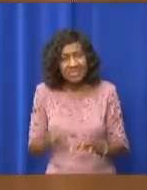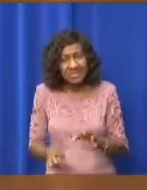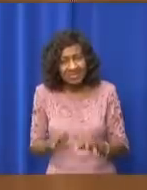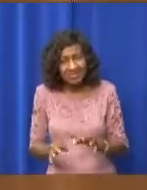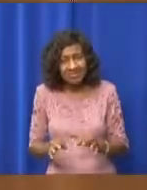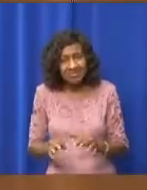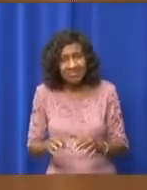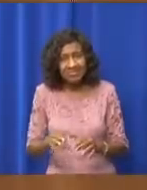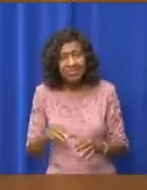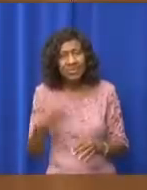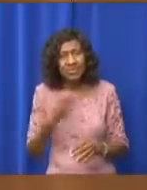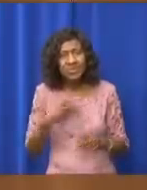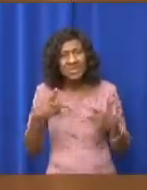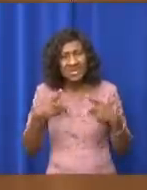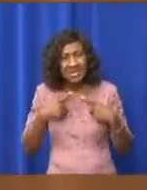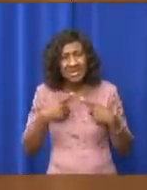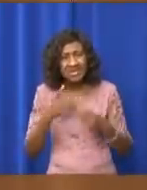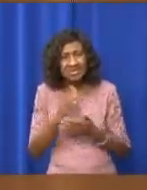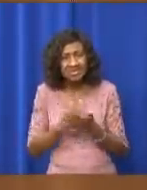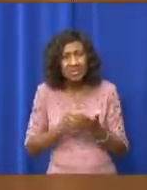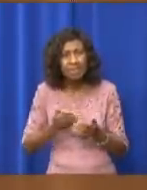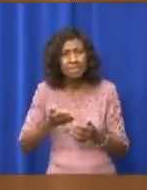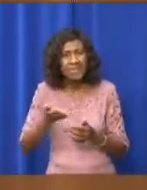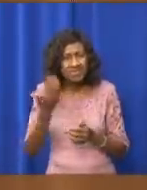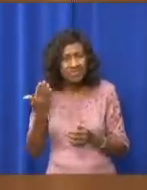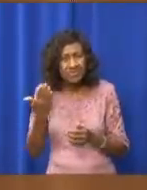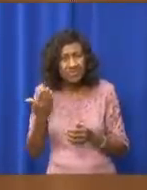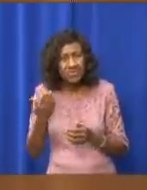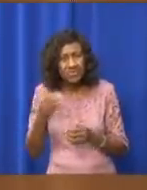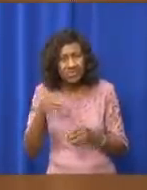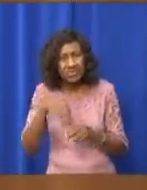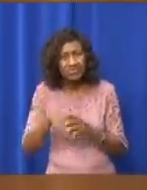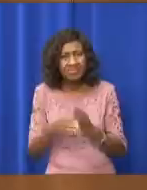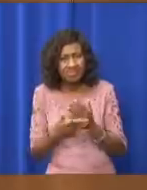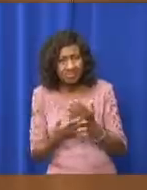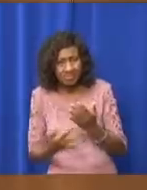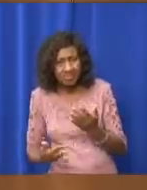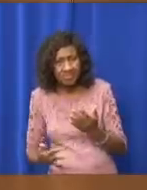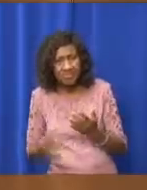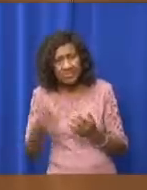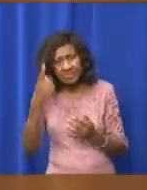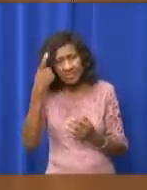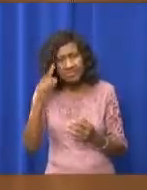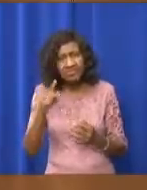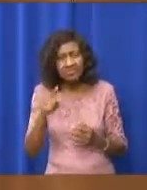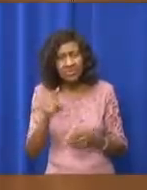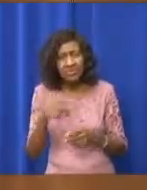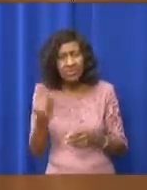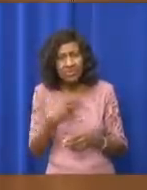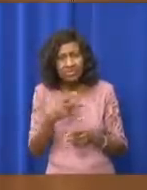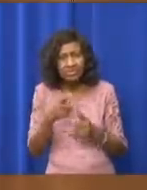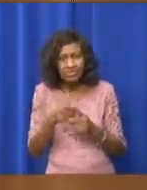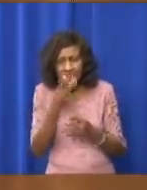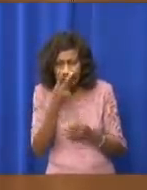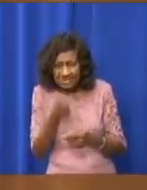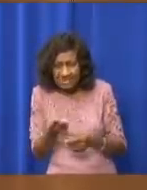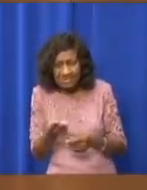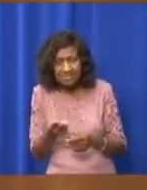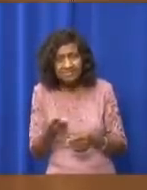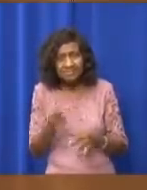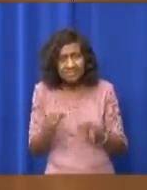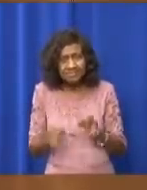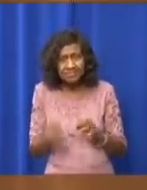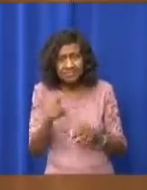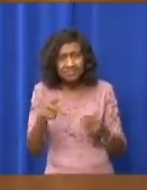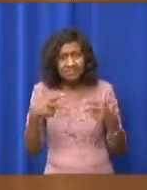So it's frequently not the case that you would save blood tests on people to look at them historically. If you're a very big laboratory in a